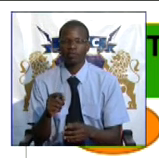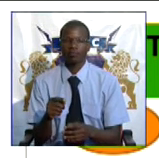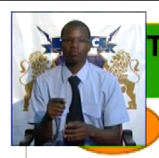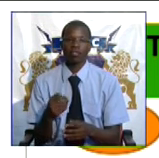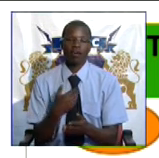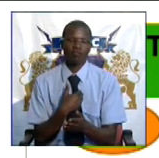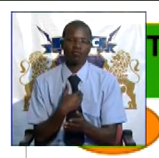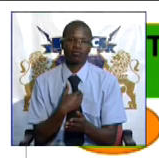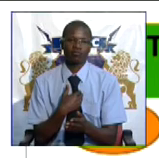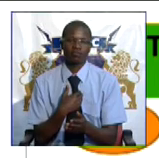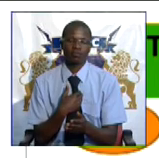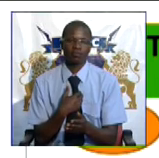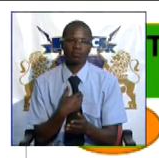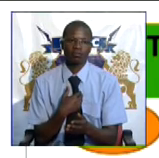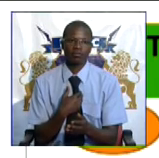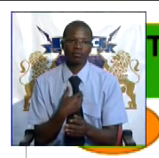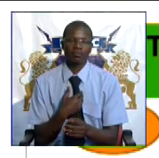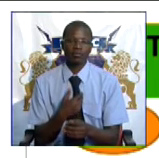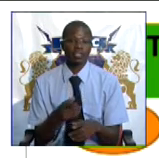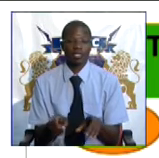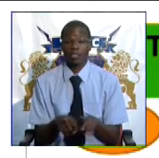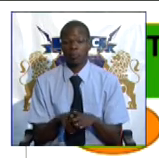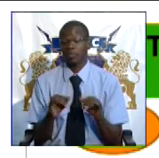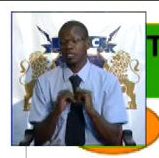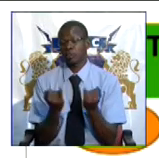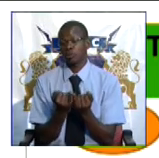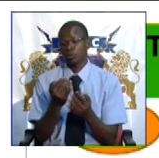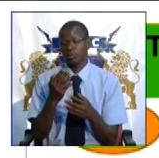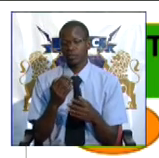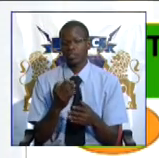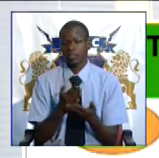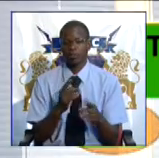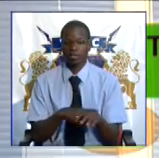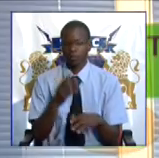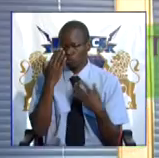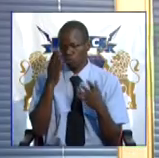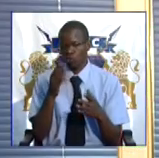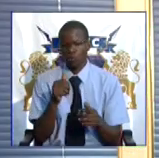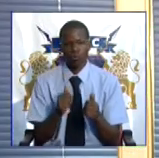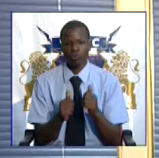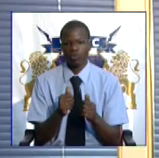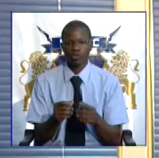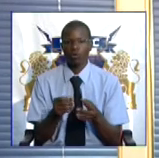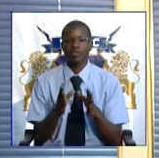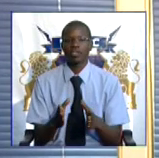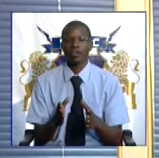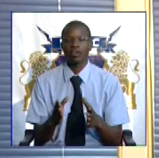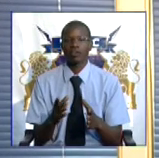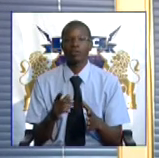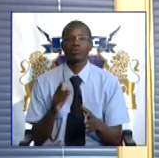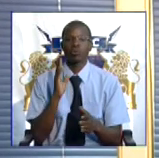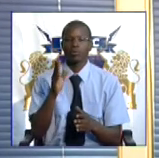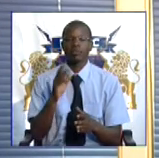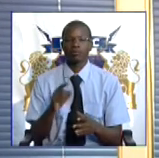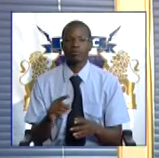know exactly which officer will be tested. These tests are conducted at a particular